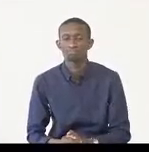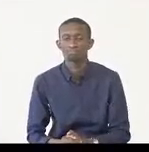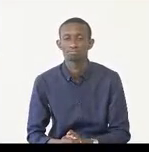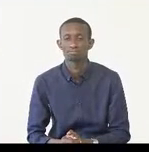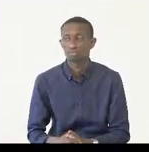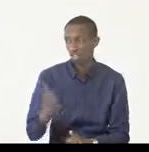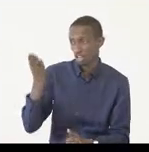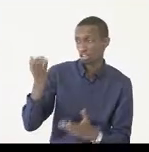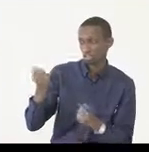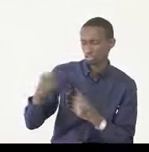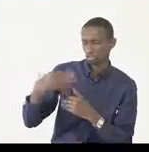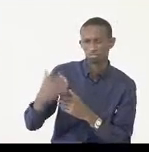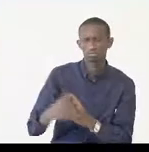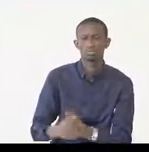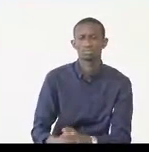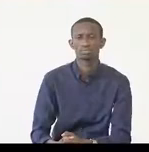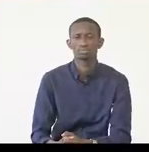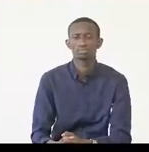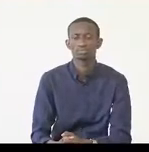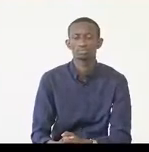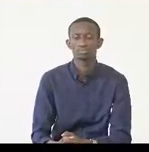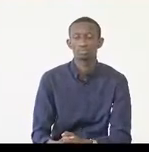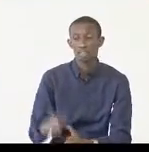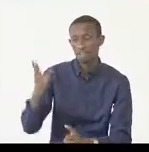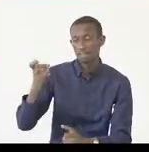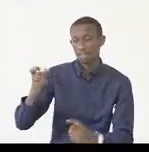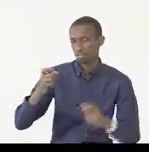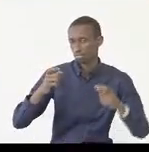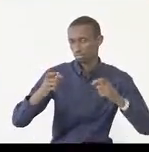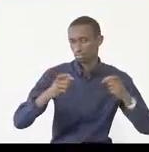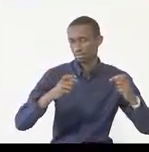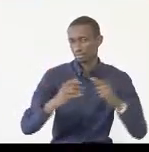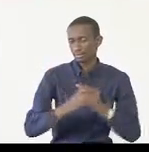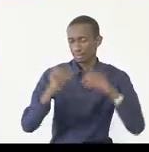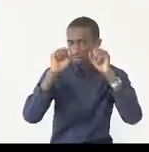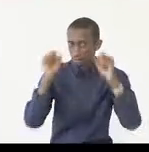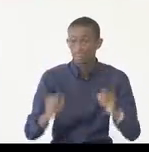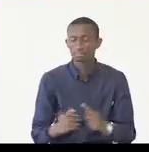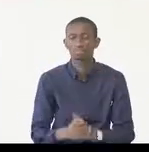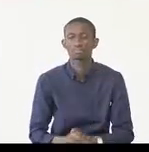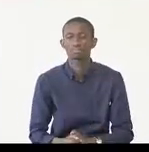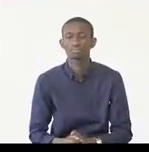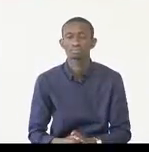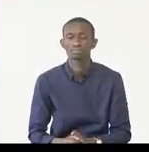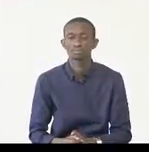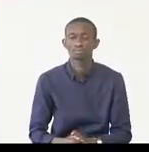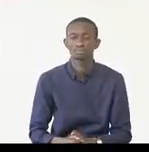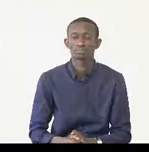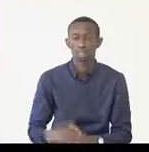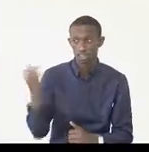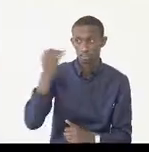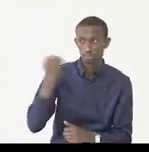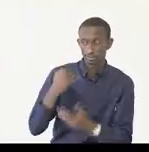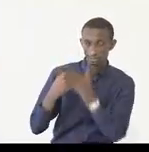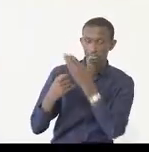have next. We have, this is the coordinate system. Now, the diagram that is in here is what we are going